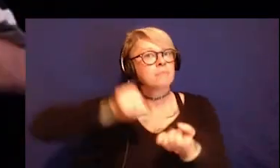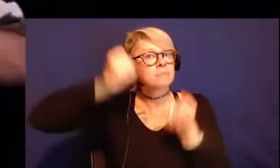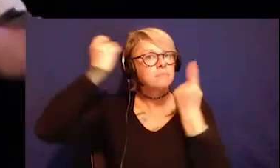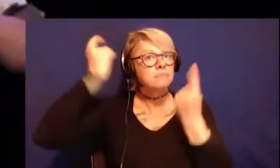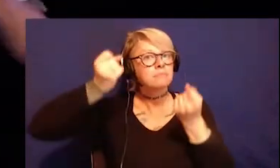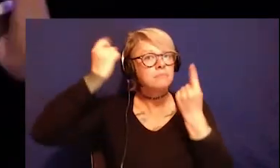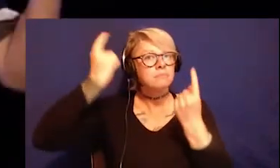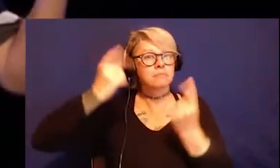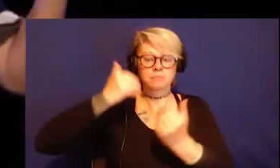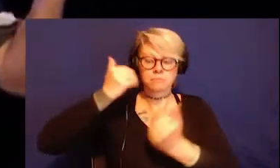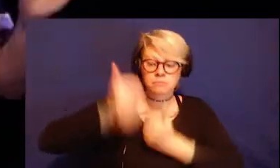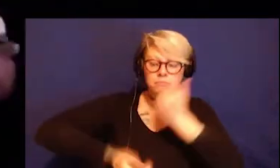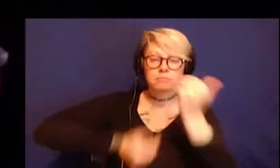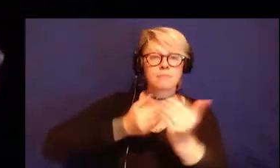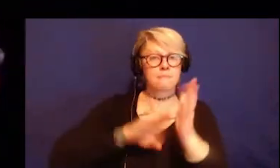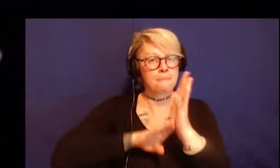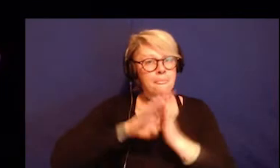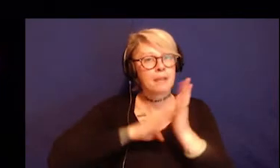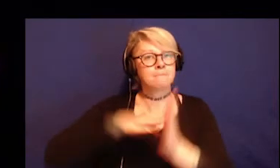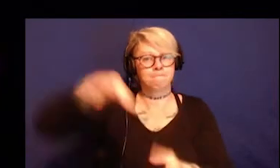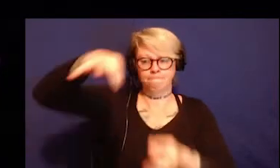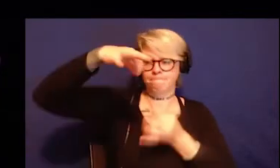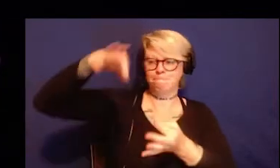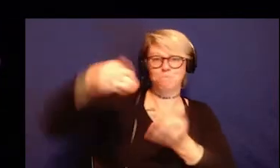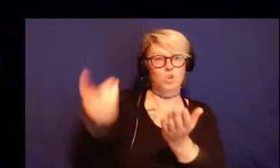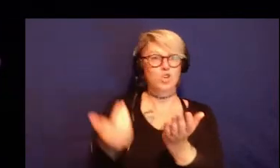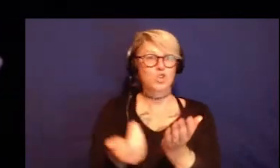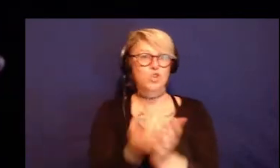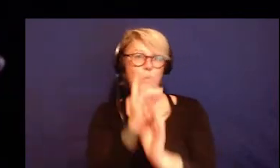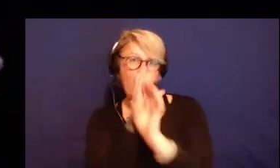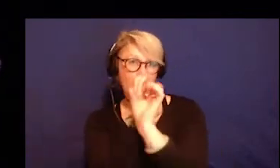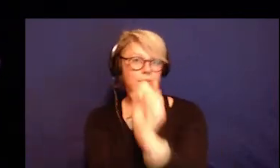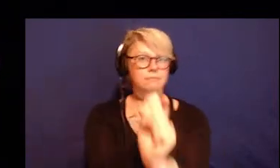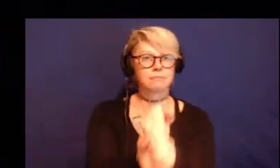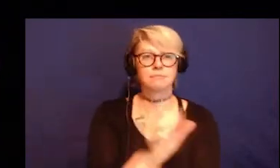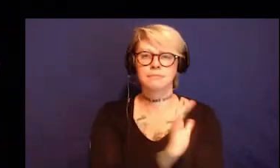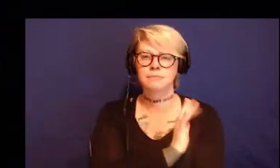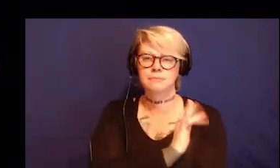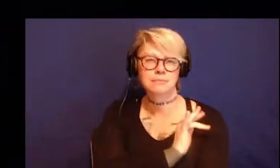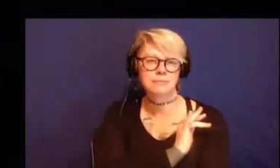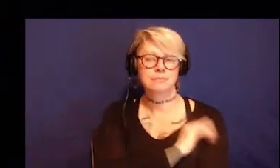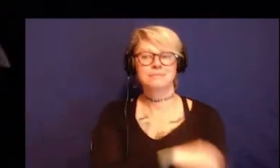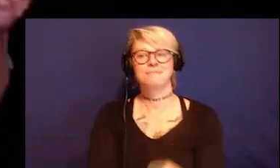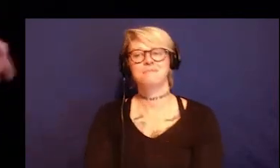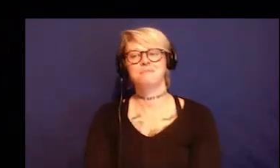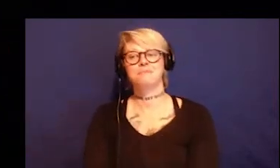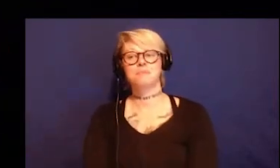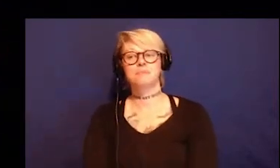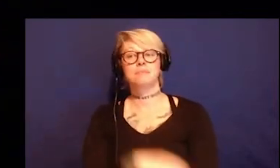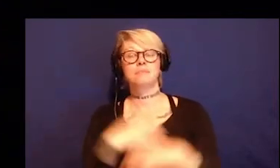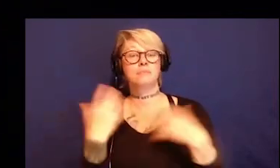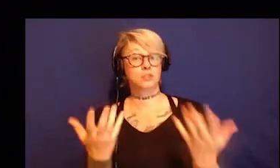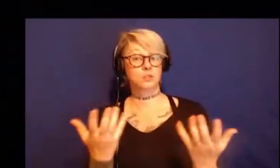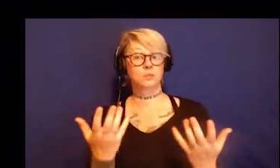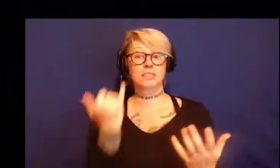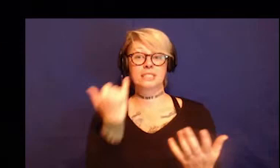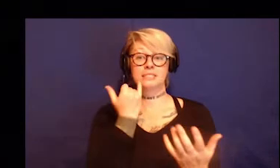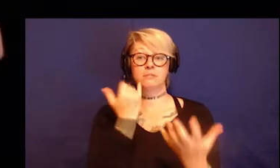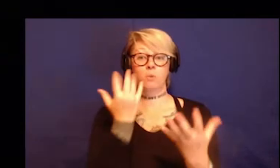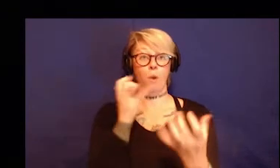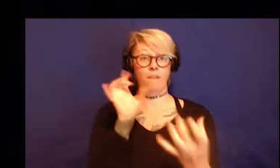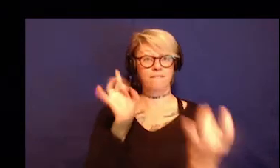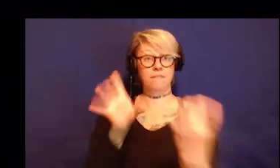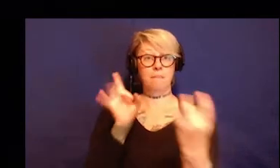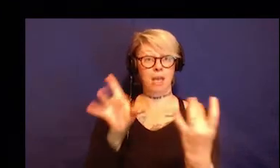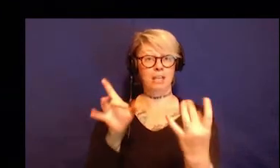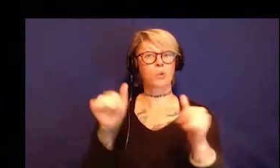pieces, because they're all just works that are fresh and engaging you. And so if you have any feedback specifically for the artist, you can